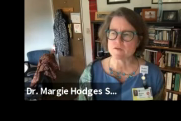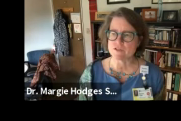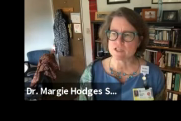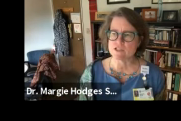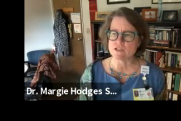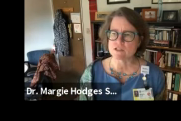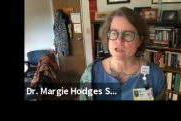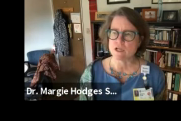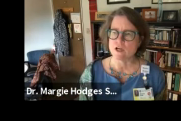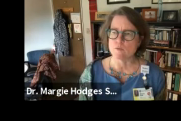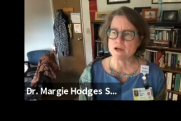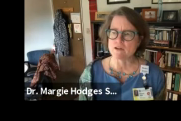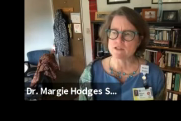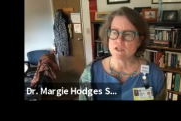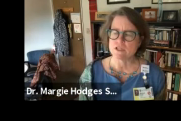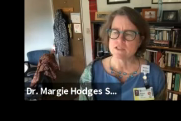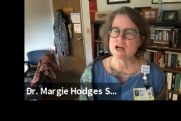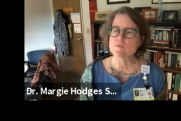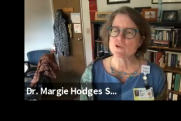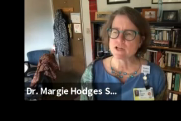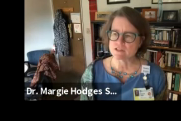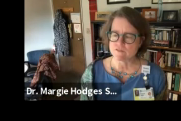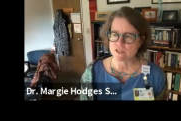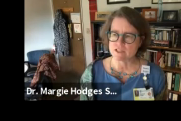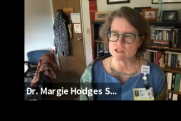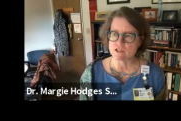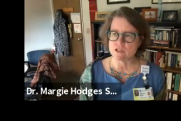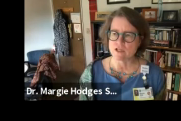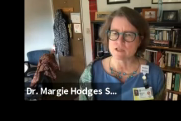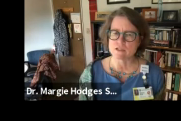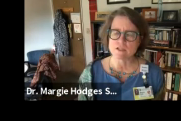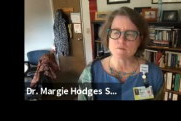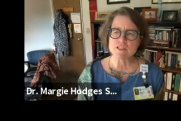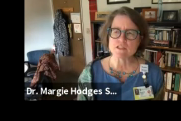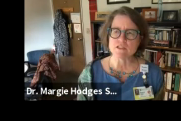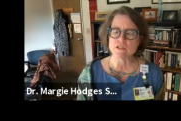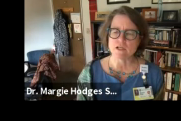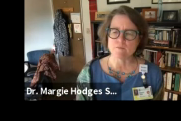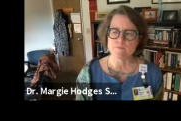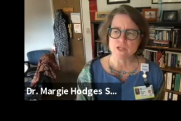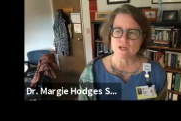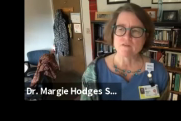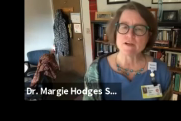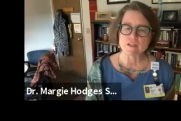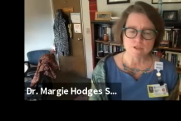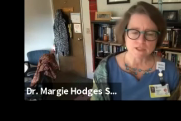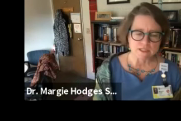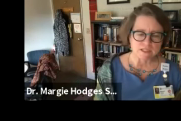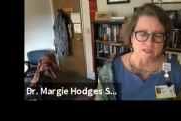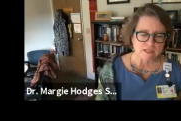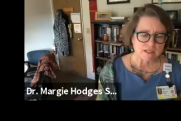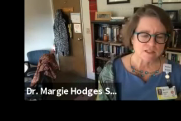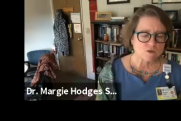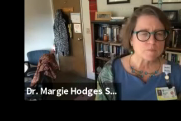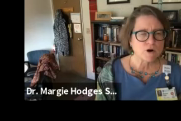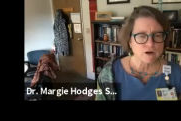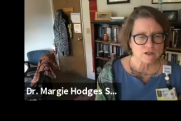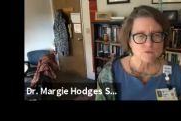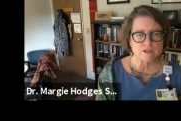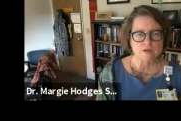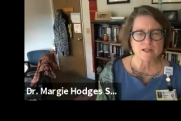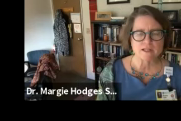has conversations about time trials of ventilation and limited availability. And so